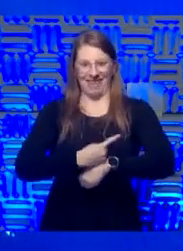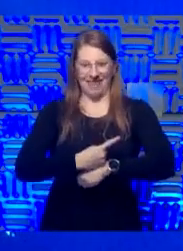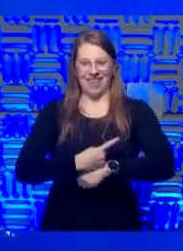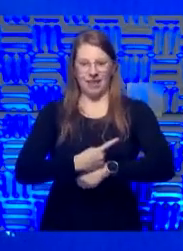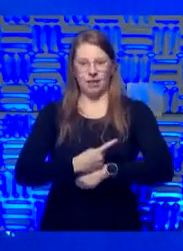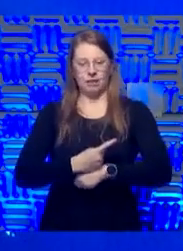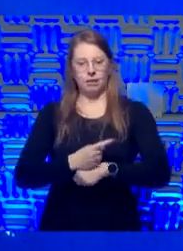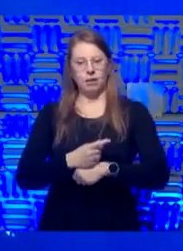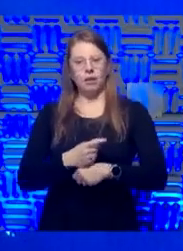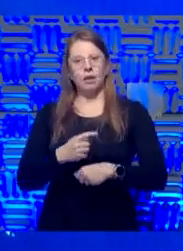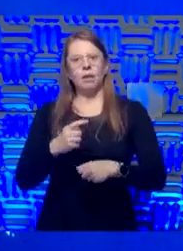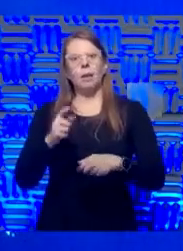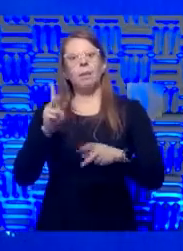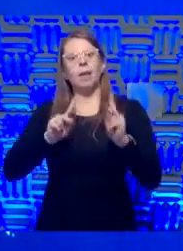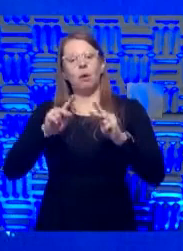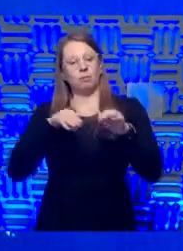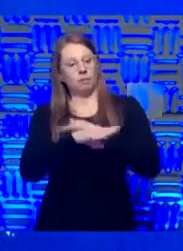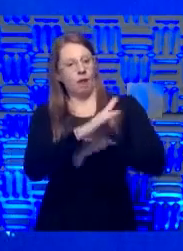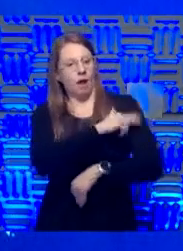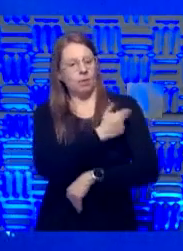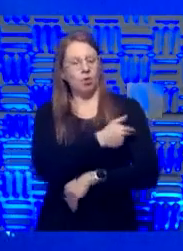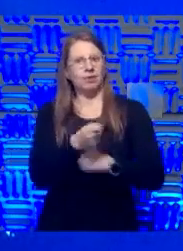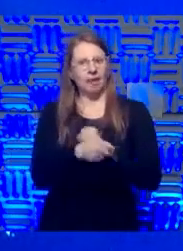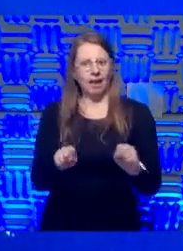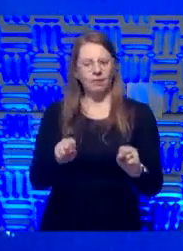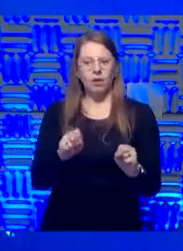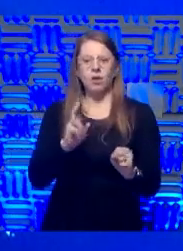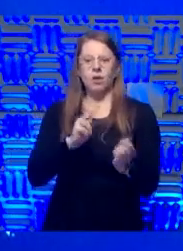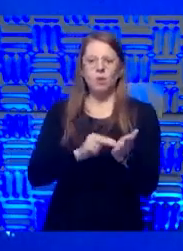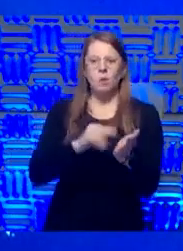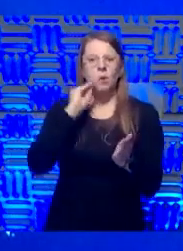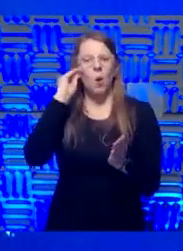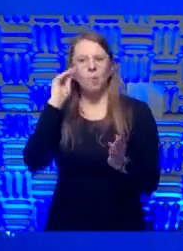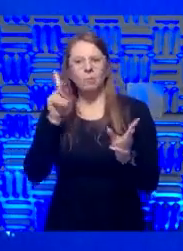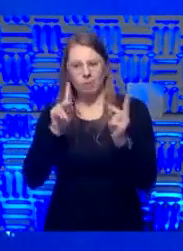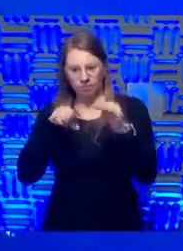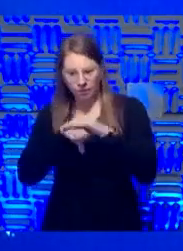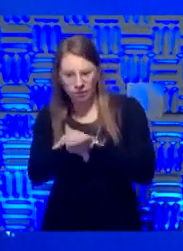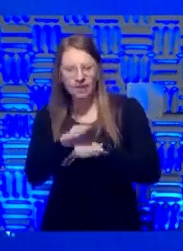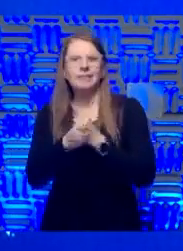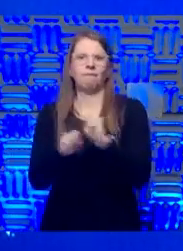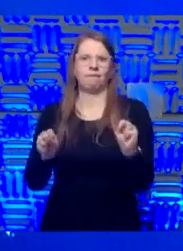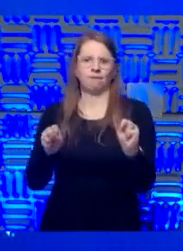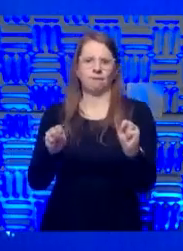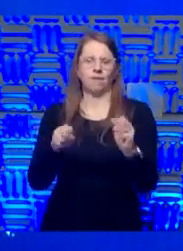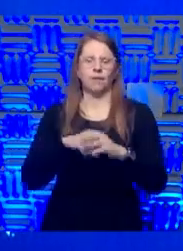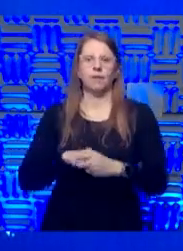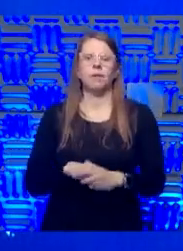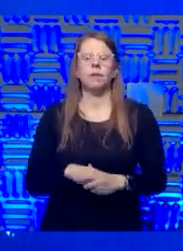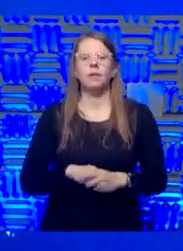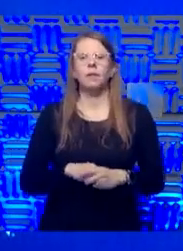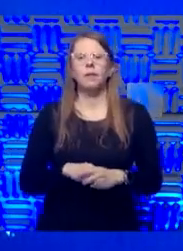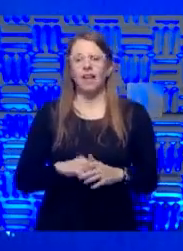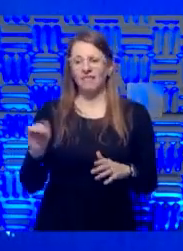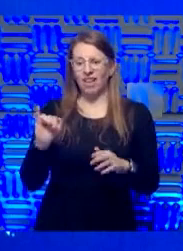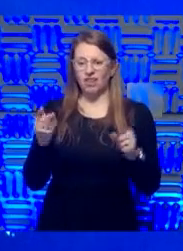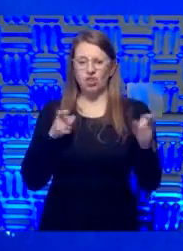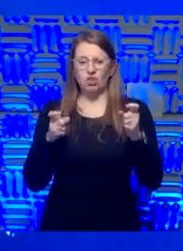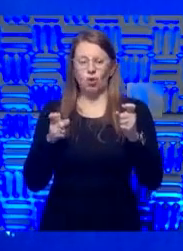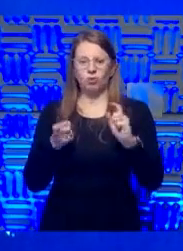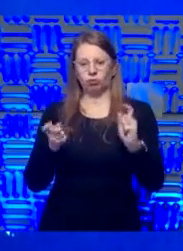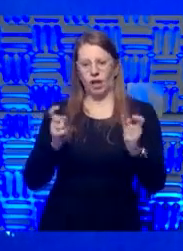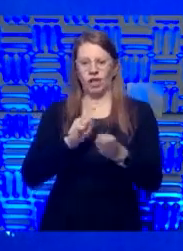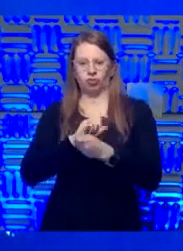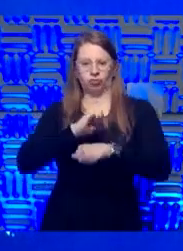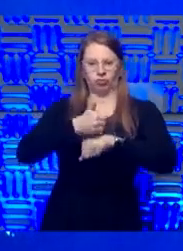And nursing homes aren't allowing visitors. And they're taking a much different approach to infection control than they once did. So even people in nursing homes are